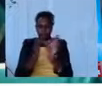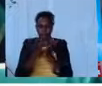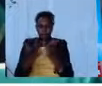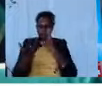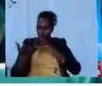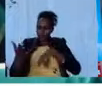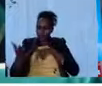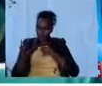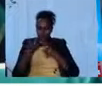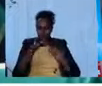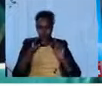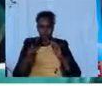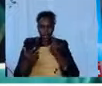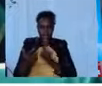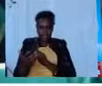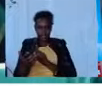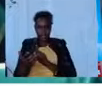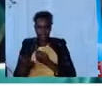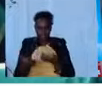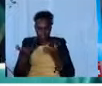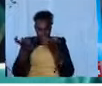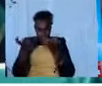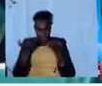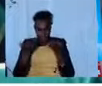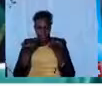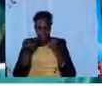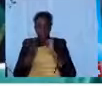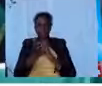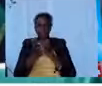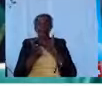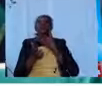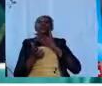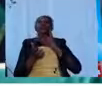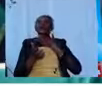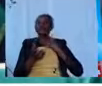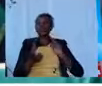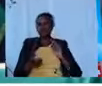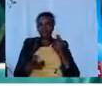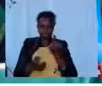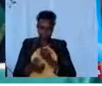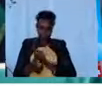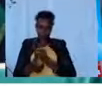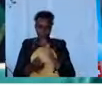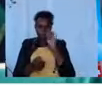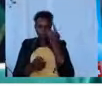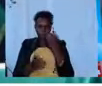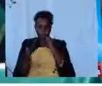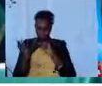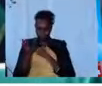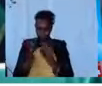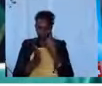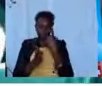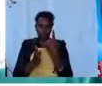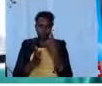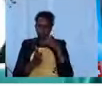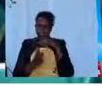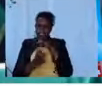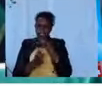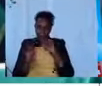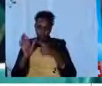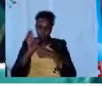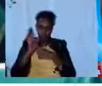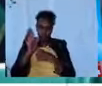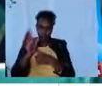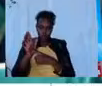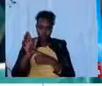read to us, the requirements that God wants from us. Number one, you can demonstrate,